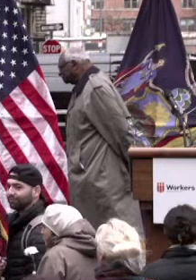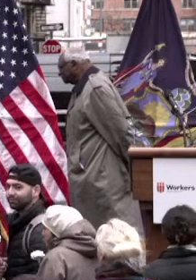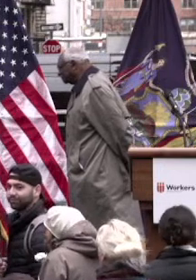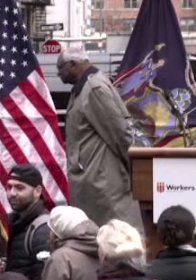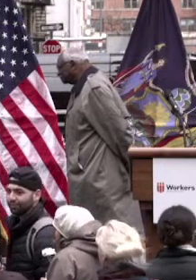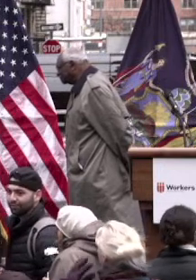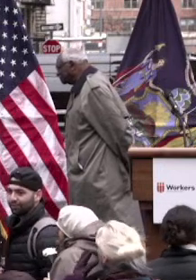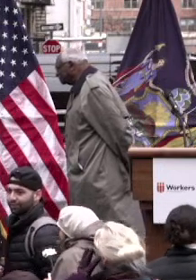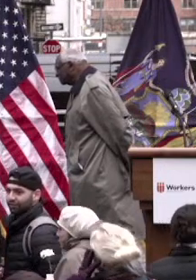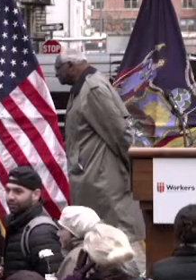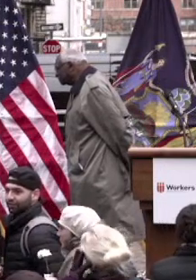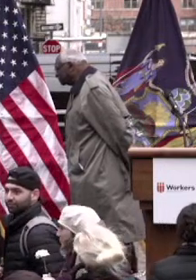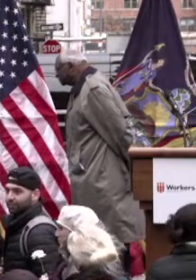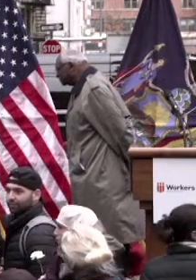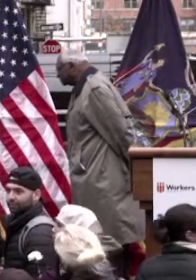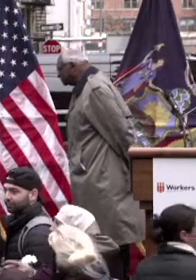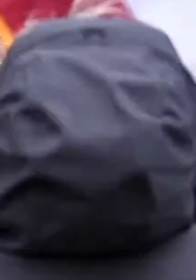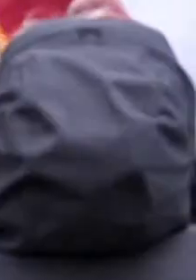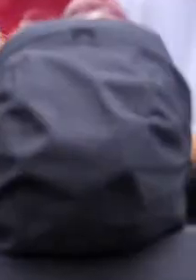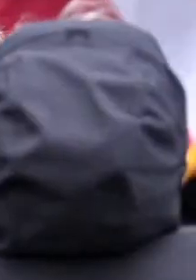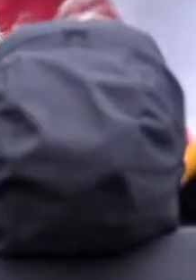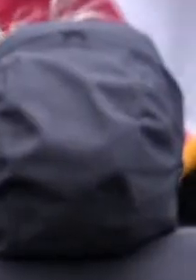Katerina Maltese,